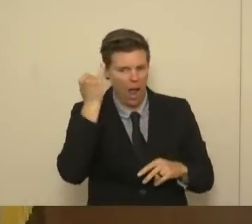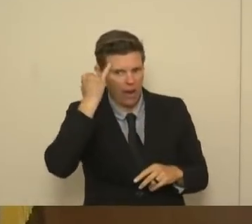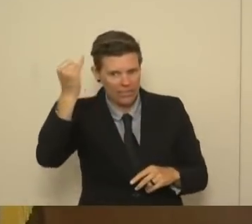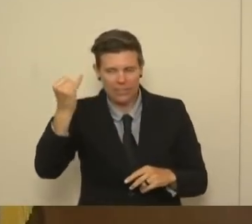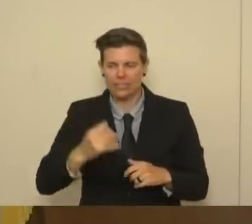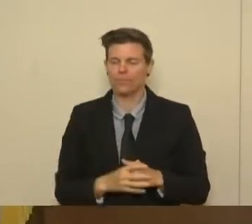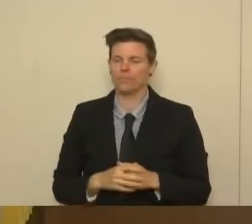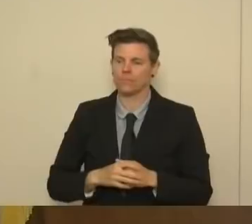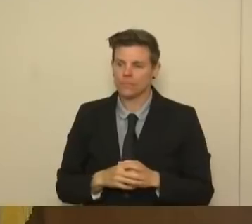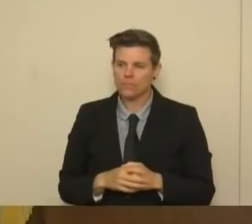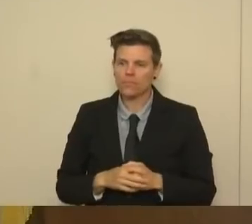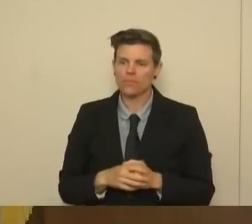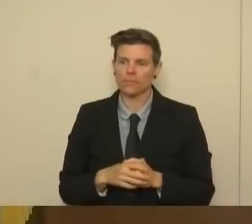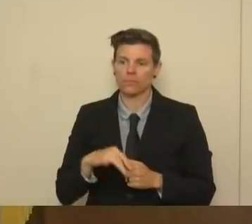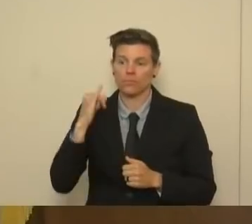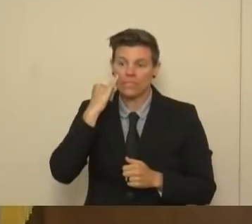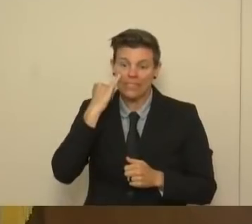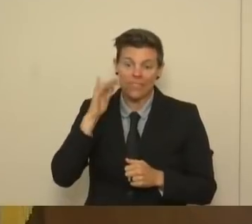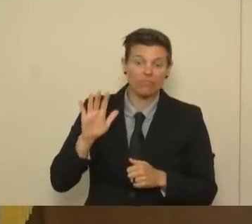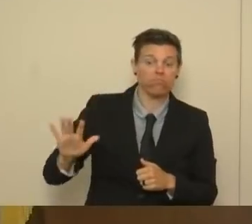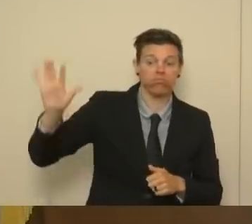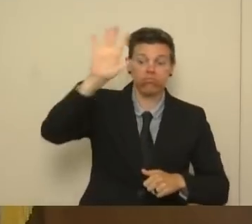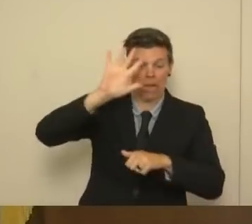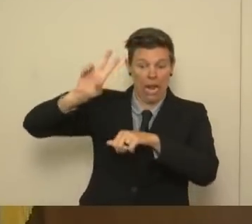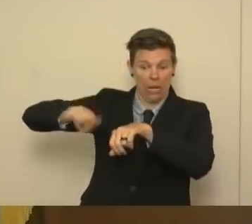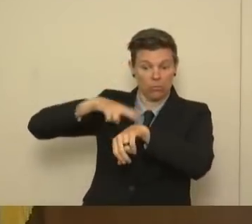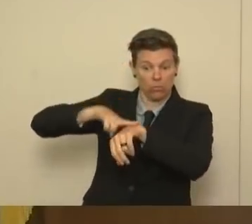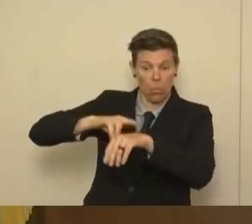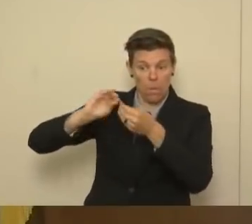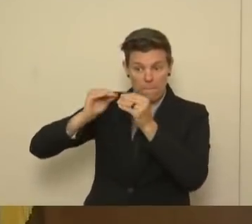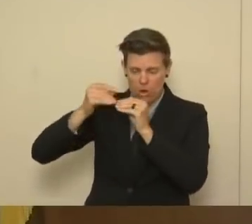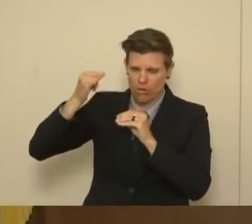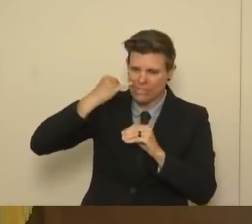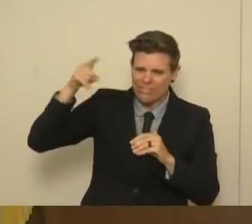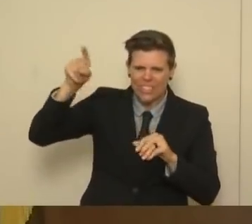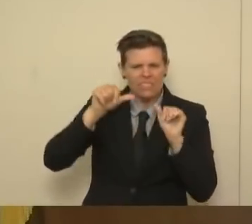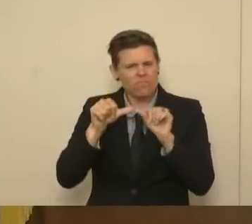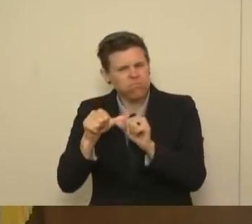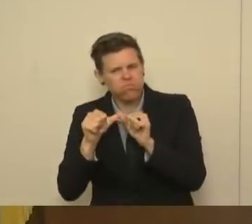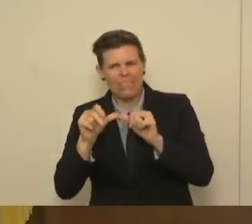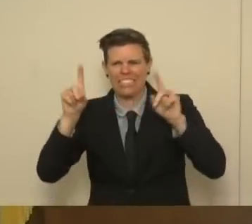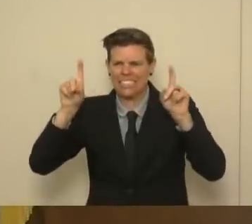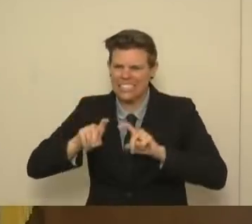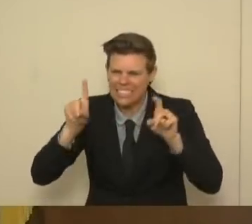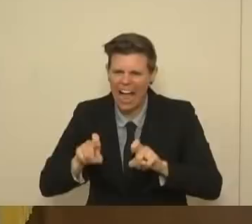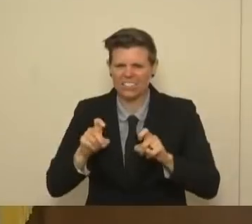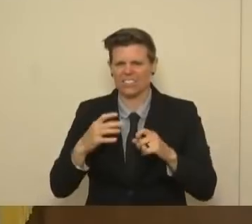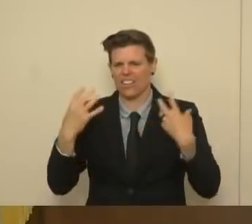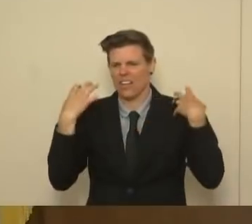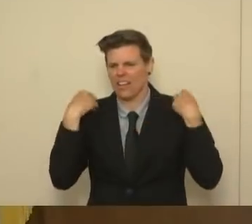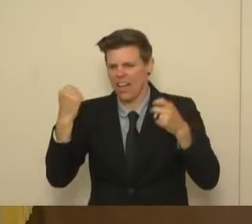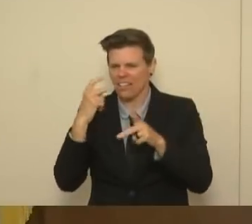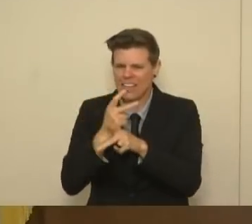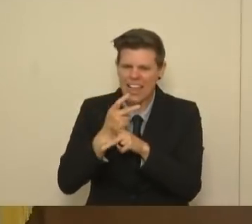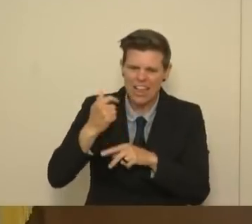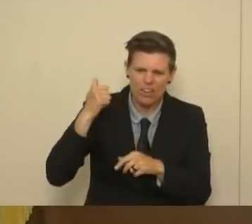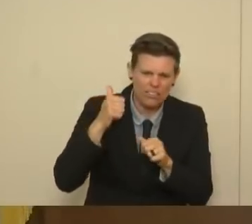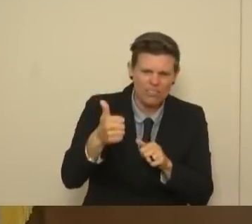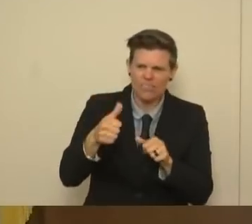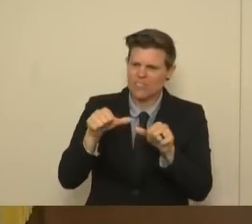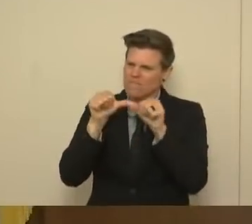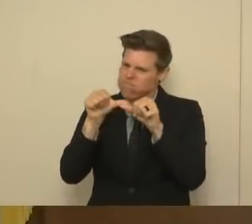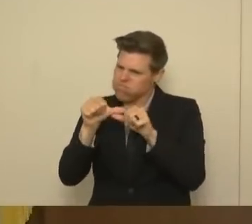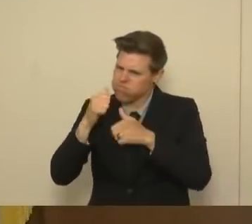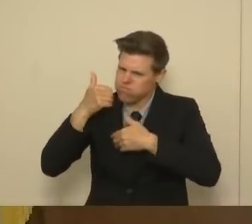your contact tracing, your testing, and you don't overwhelm the healthcare system, and you're still doing everything you can